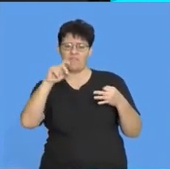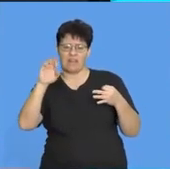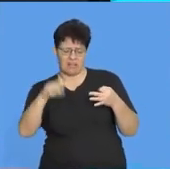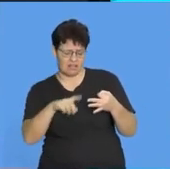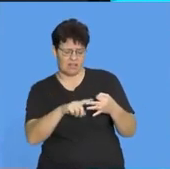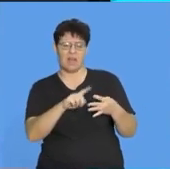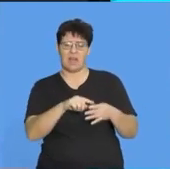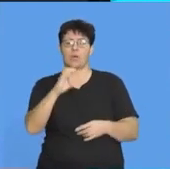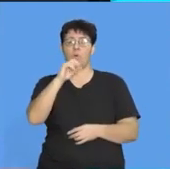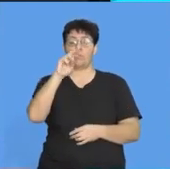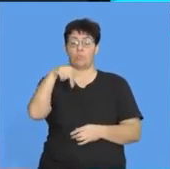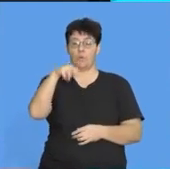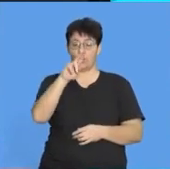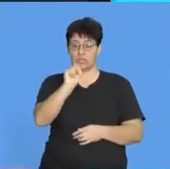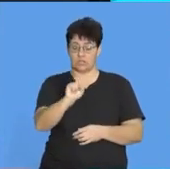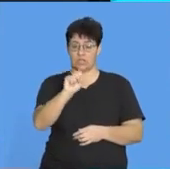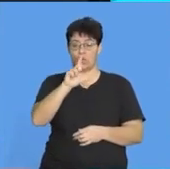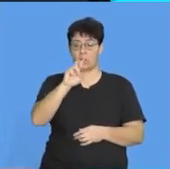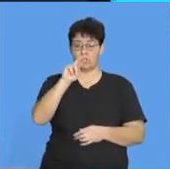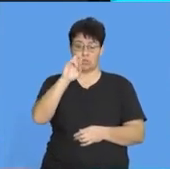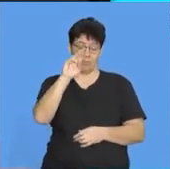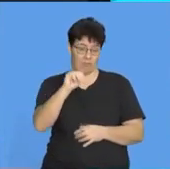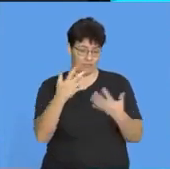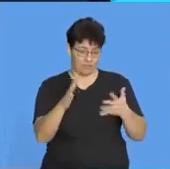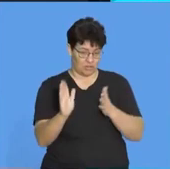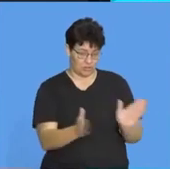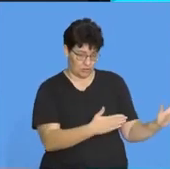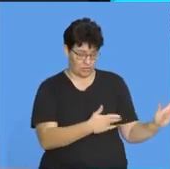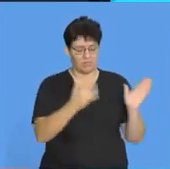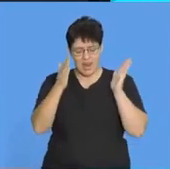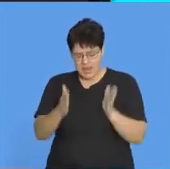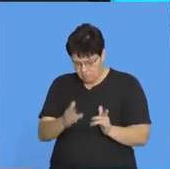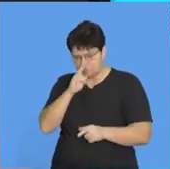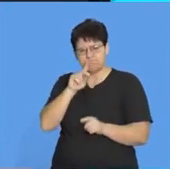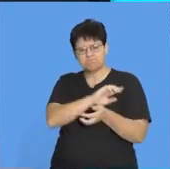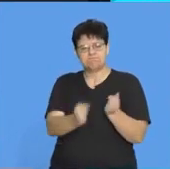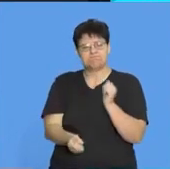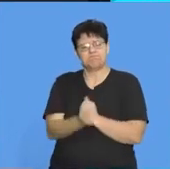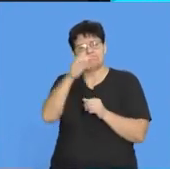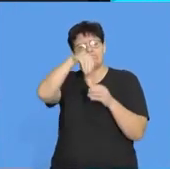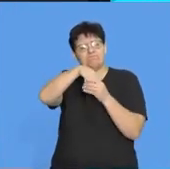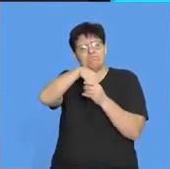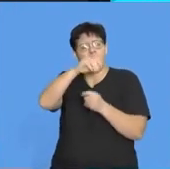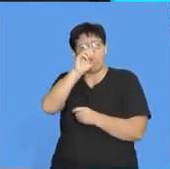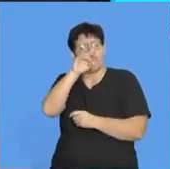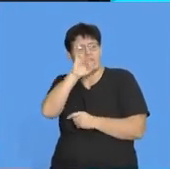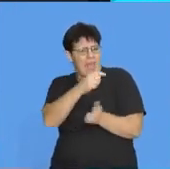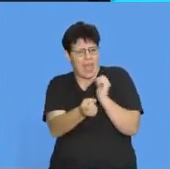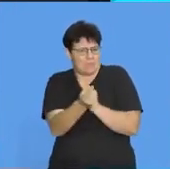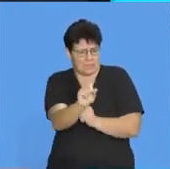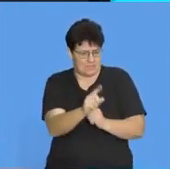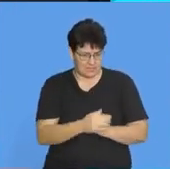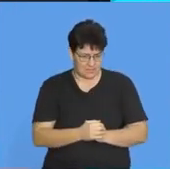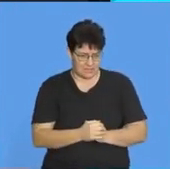as the corpus luteum. We're going to try and spend some time now looking at the details of what happens within the ovary. We're also going to look at